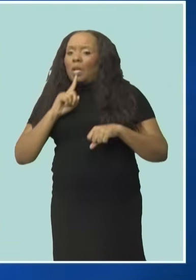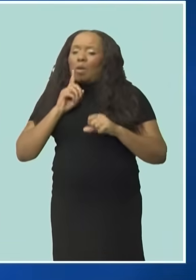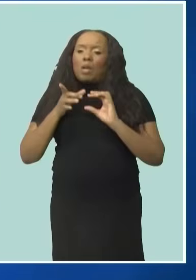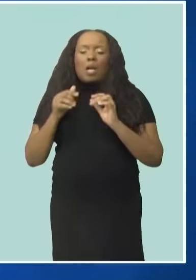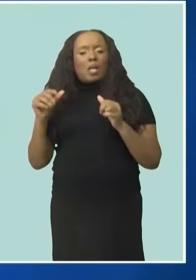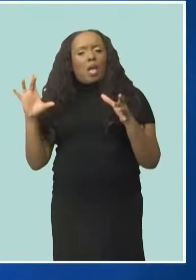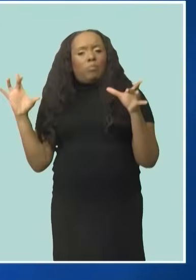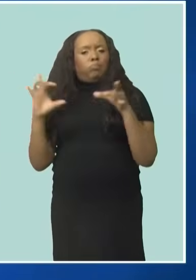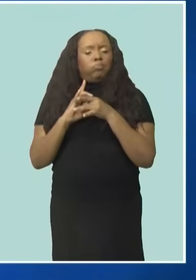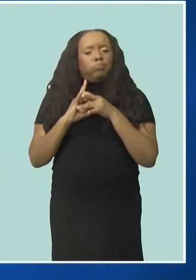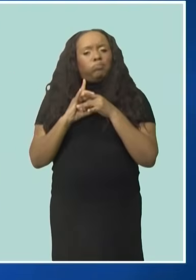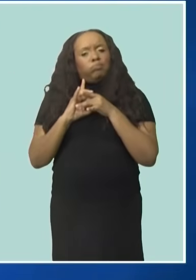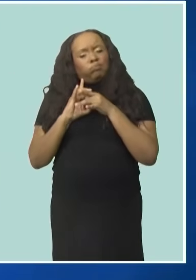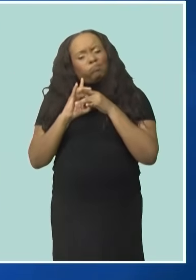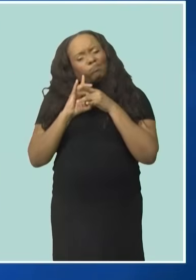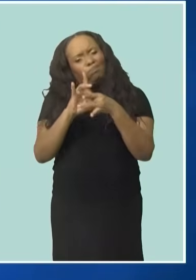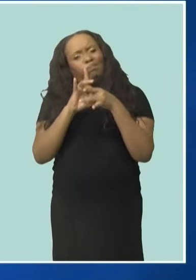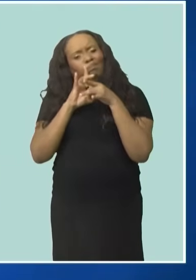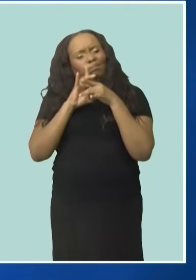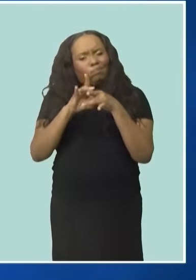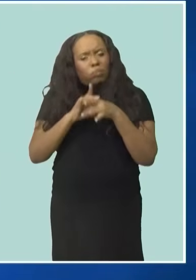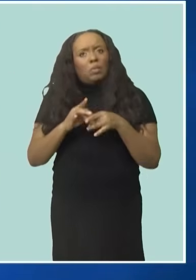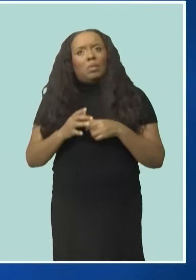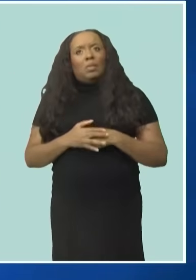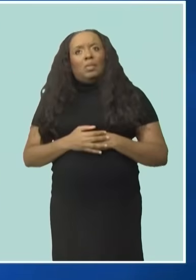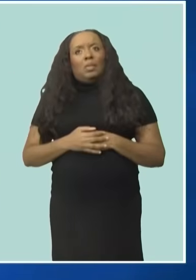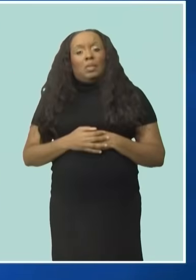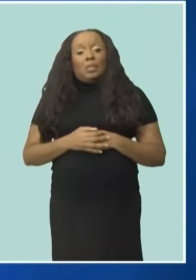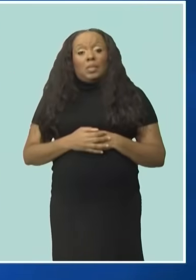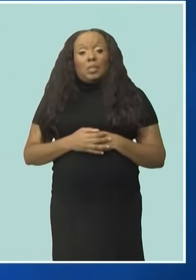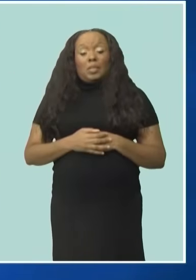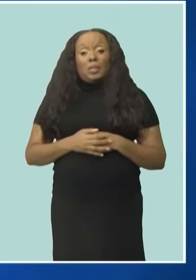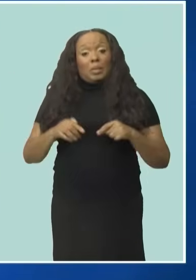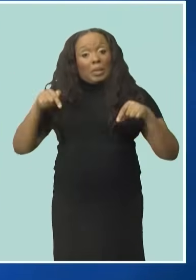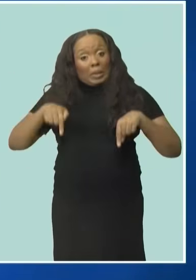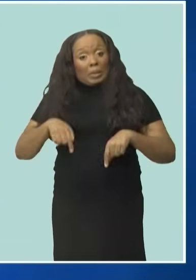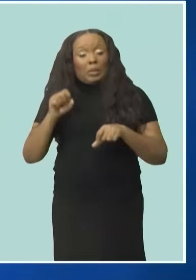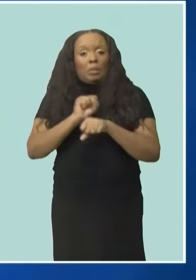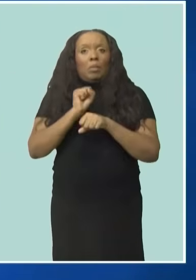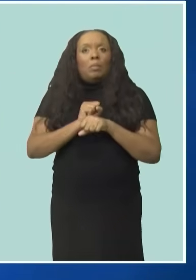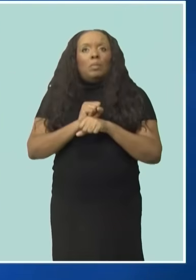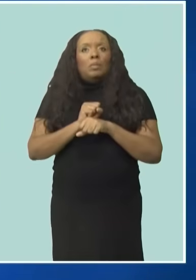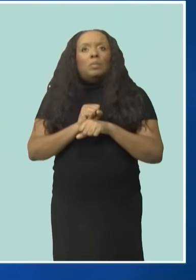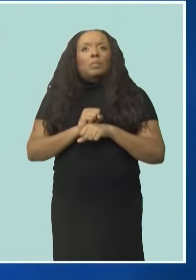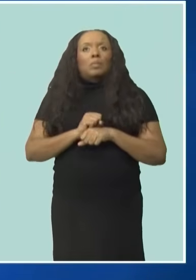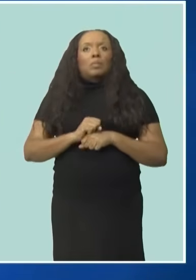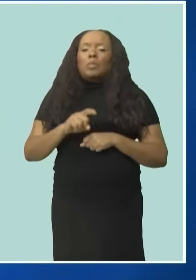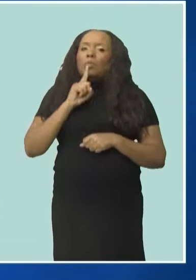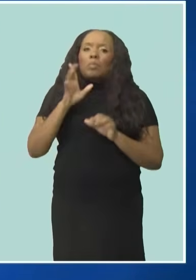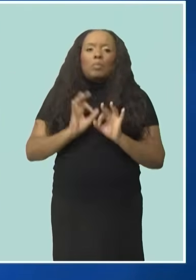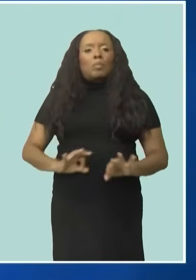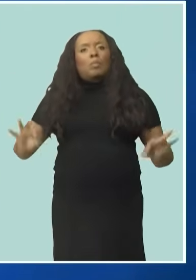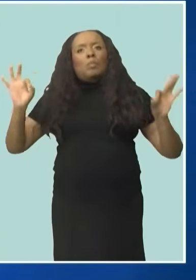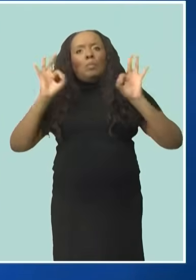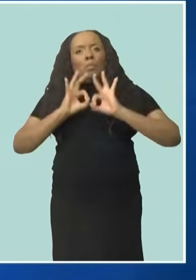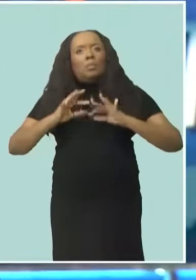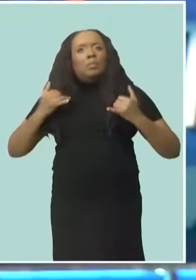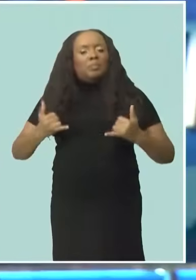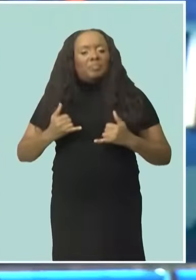and challenges. So ITC's mandate and its work continue to be so relevant in this